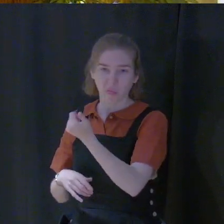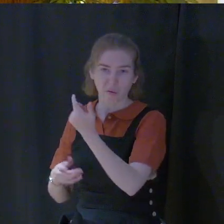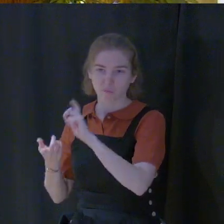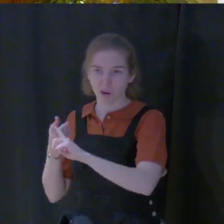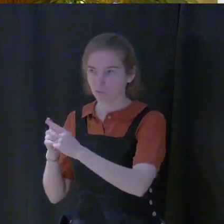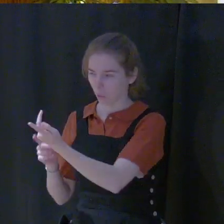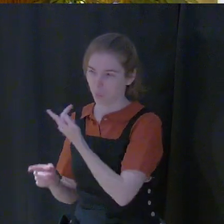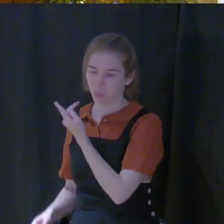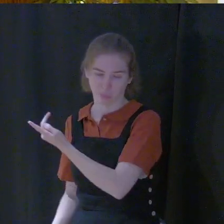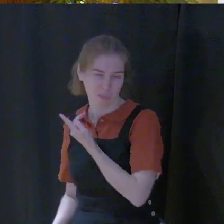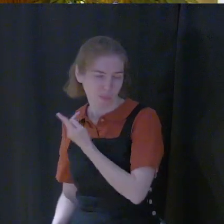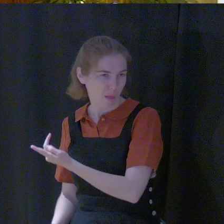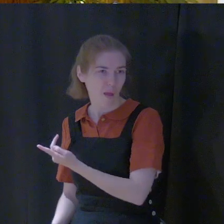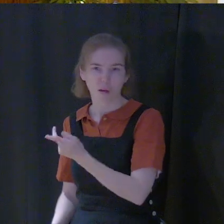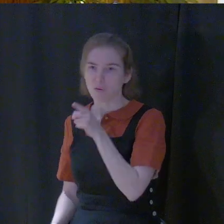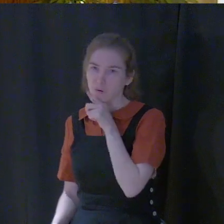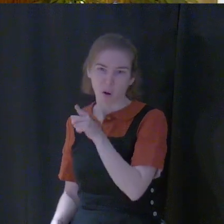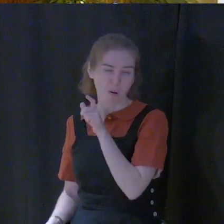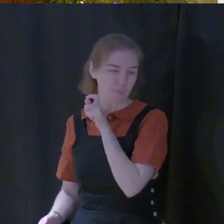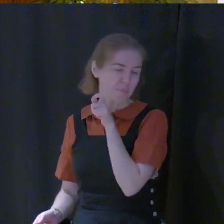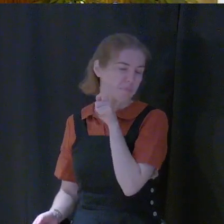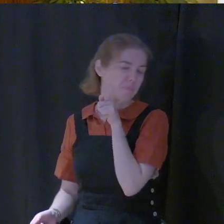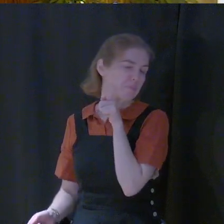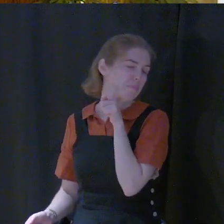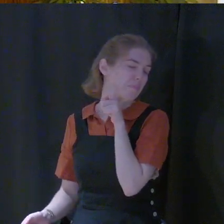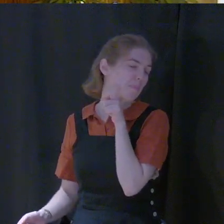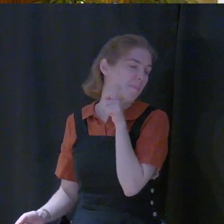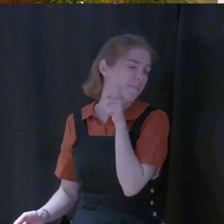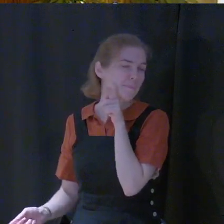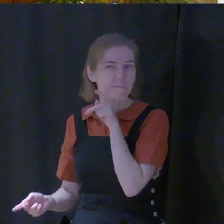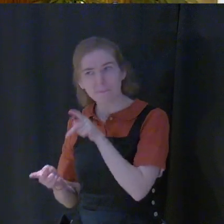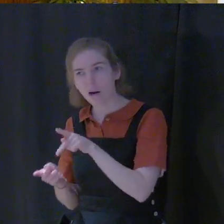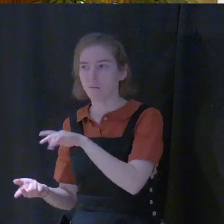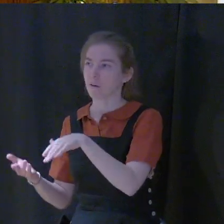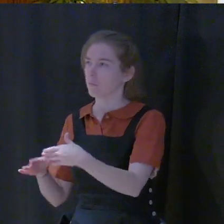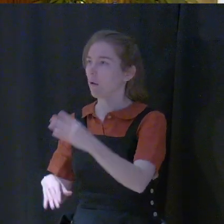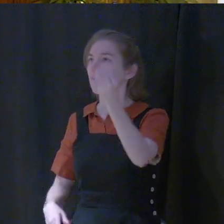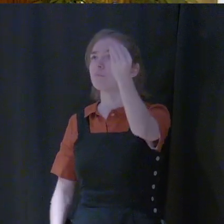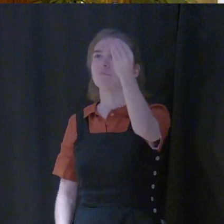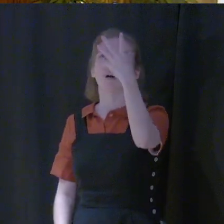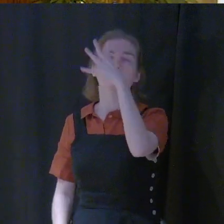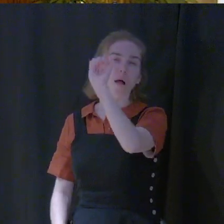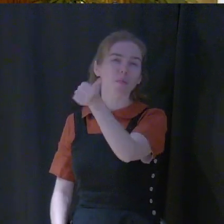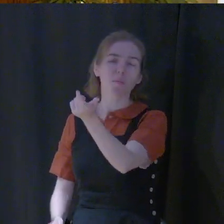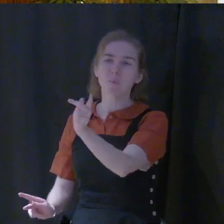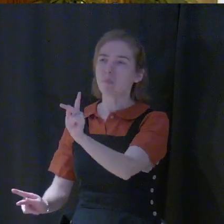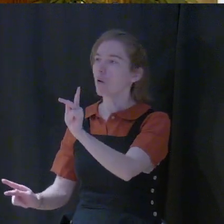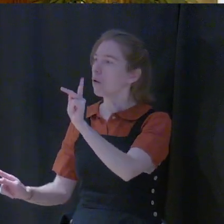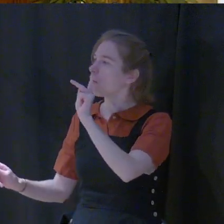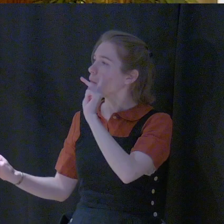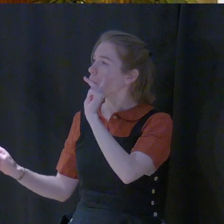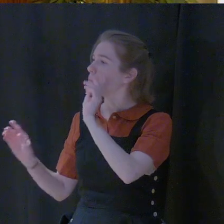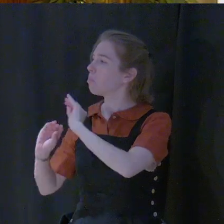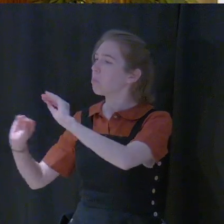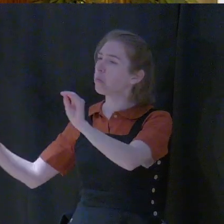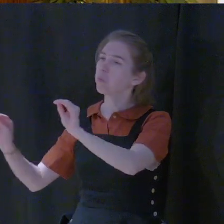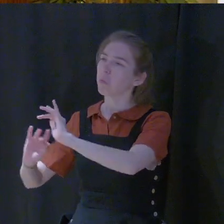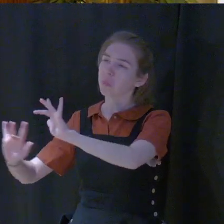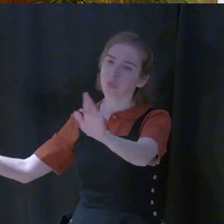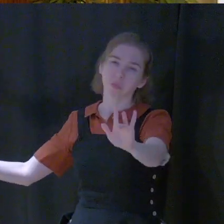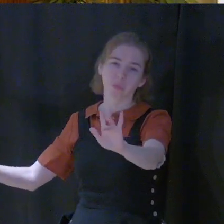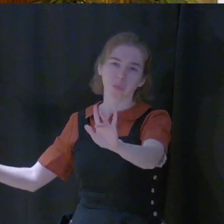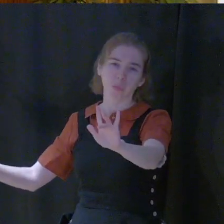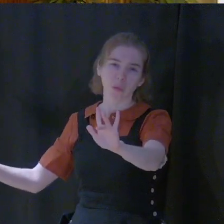and it was just the perfect day. The weather was perfect, the sun was shining, and there's no one else out there we could see. And I said, this is what